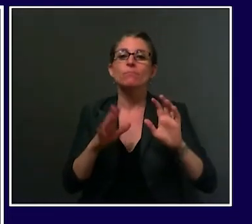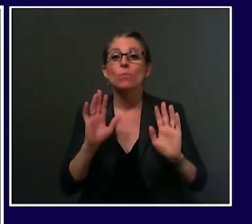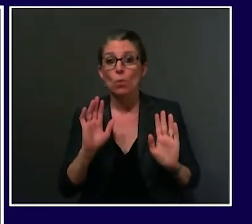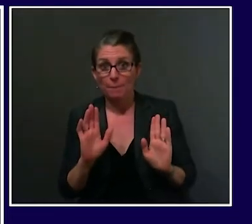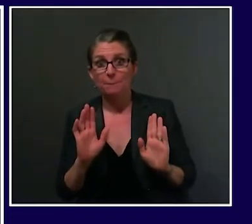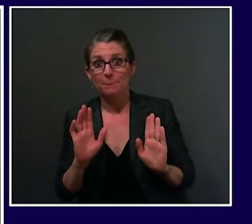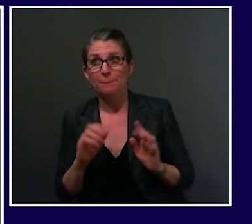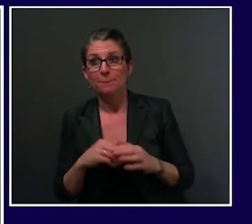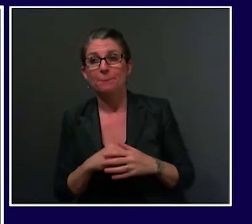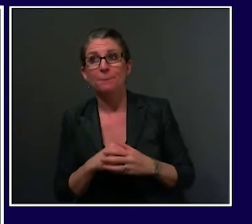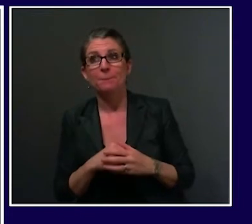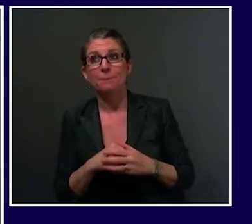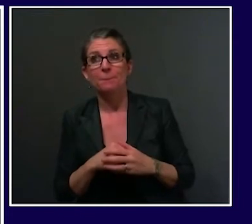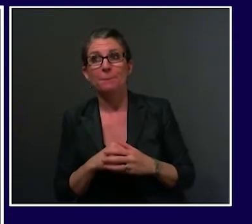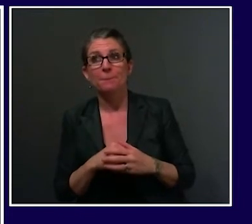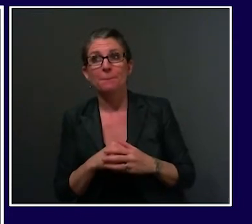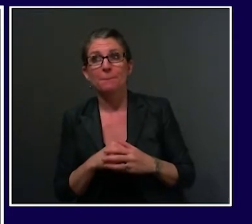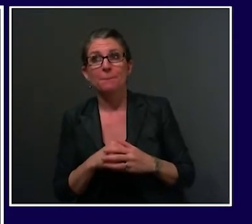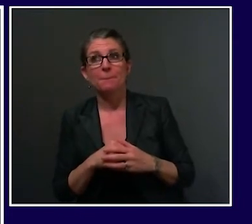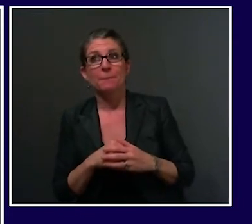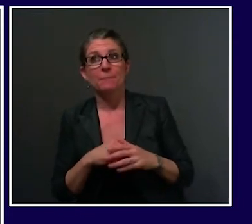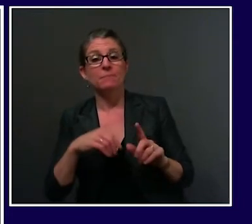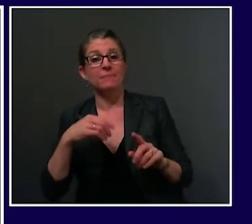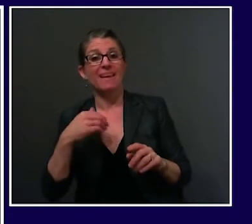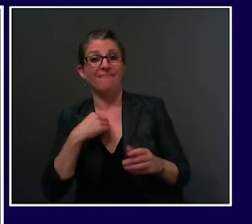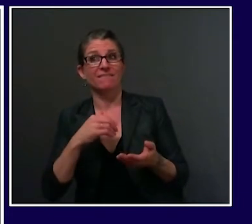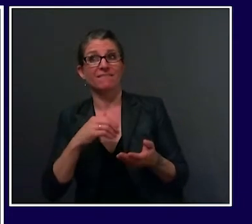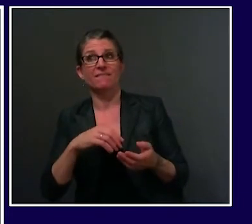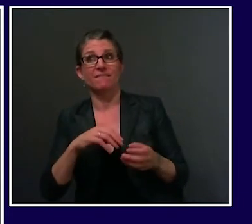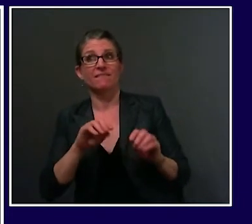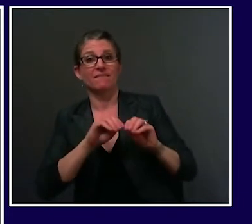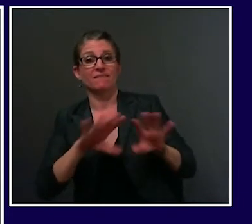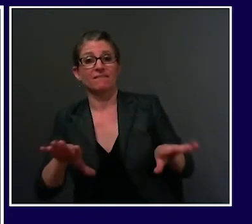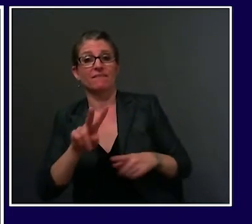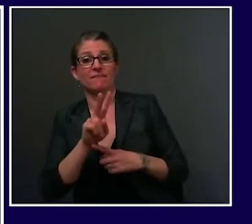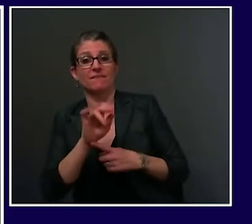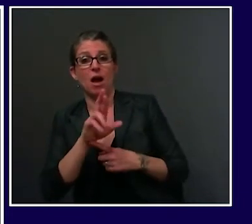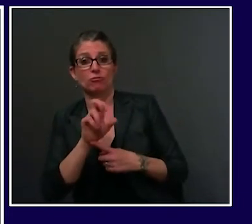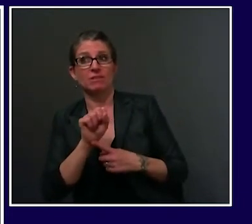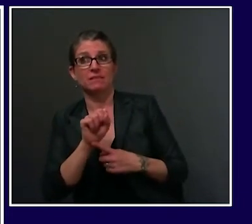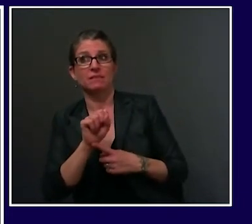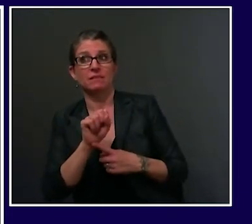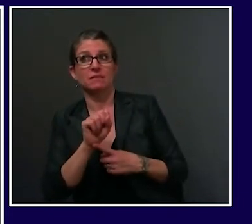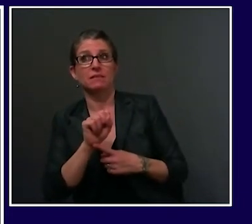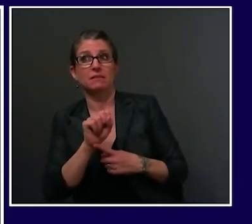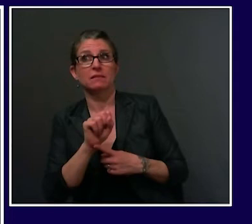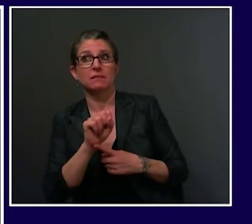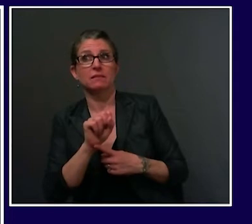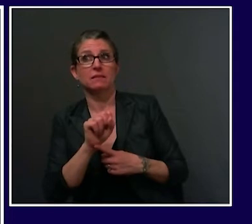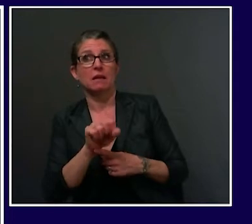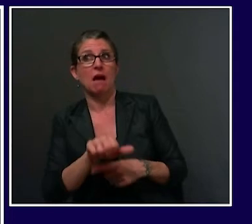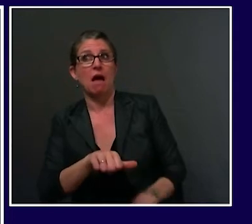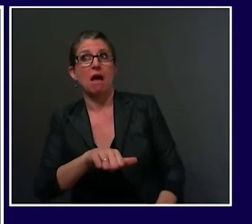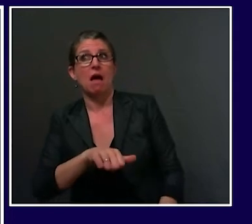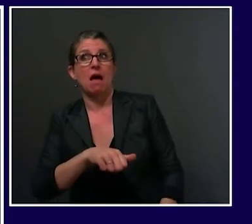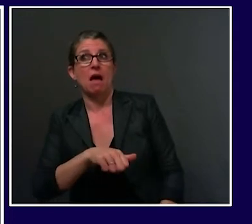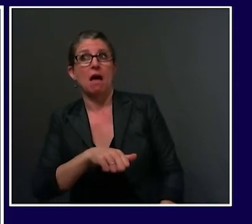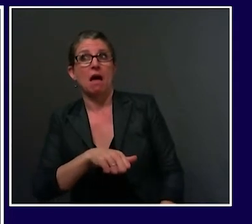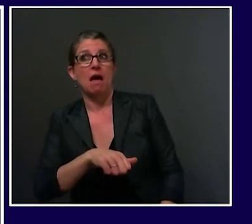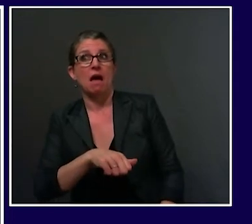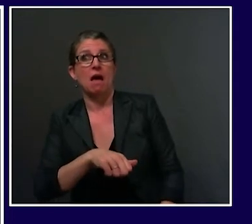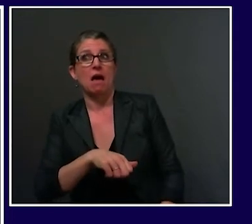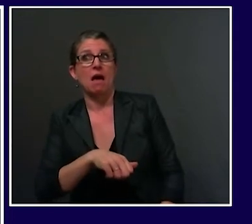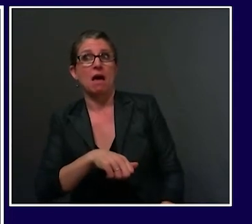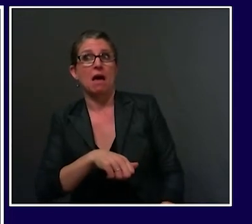virus could have potentially gotten through all the defenses that you have in place at the Augusta office? And is it